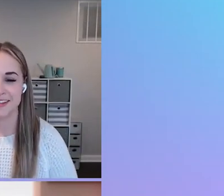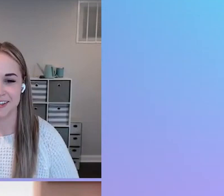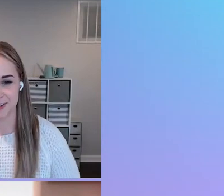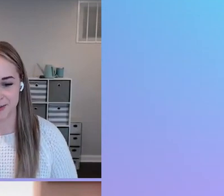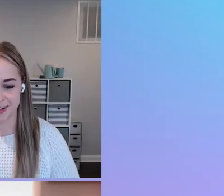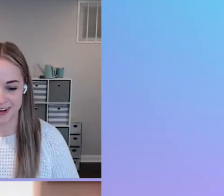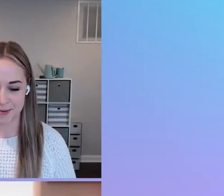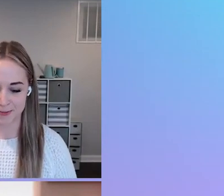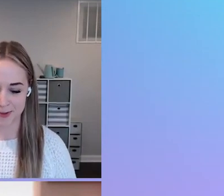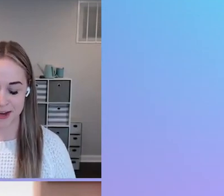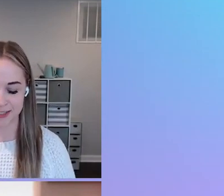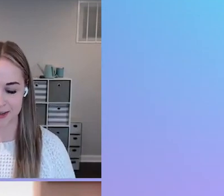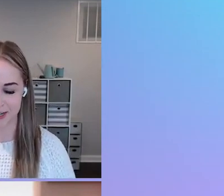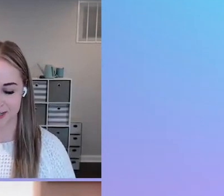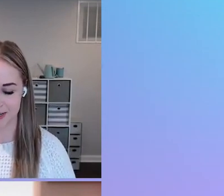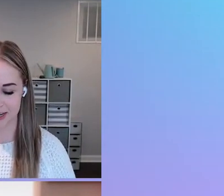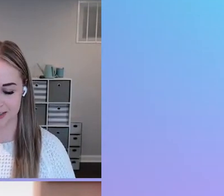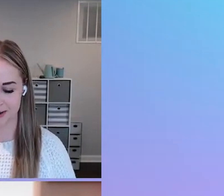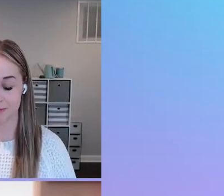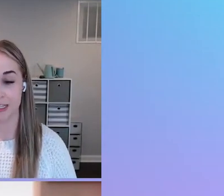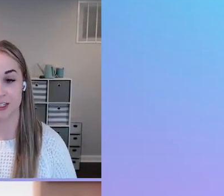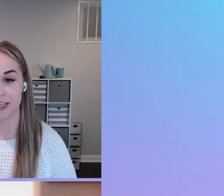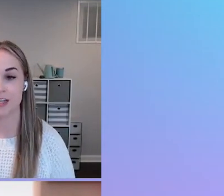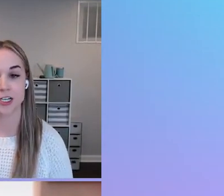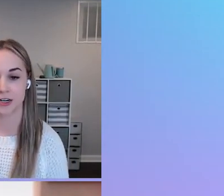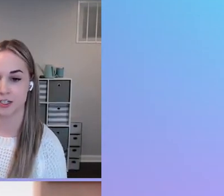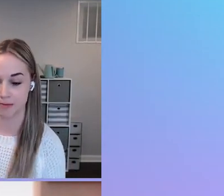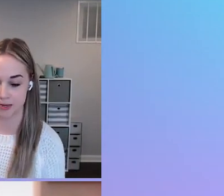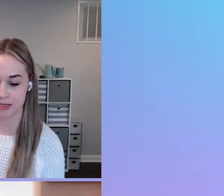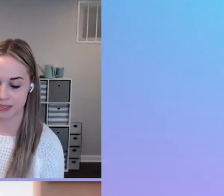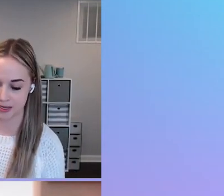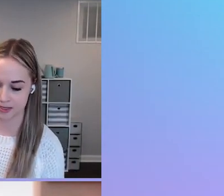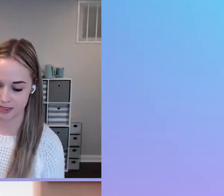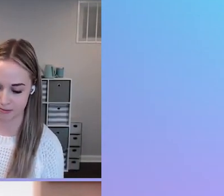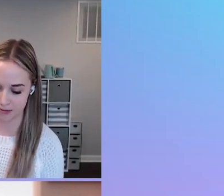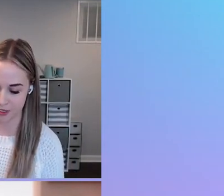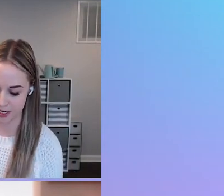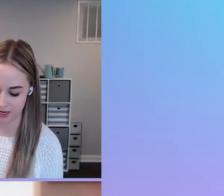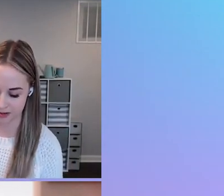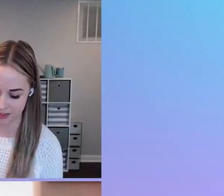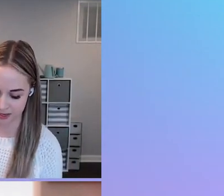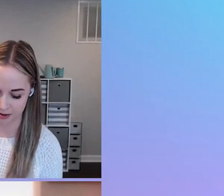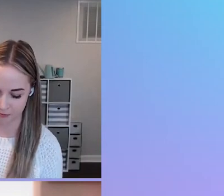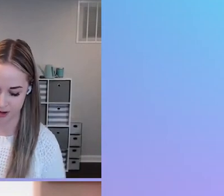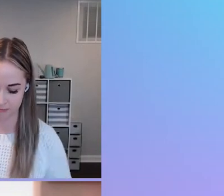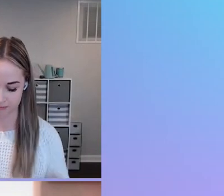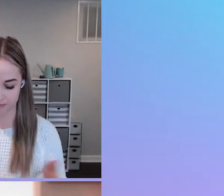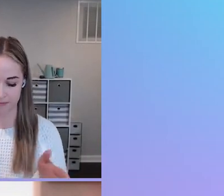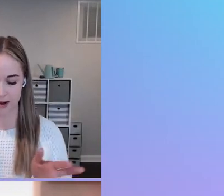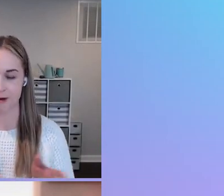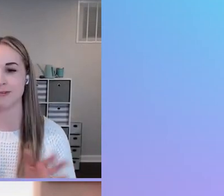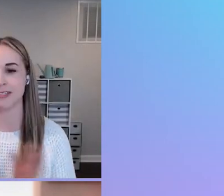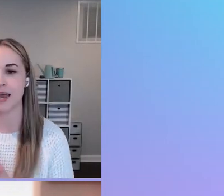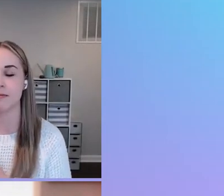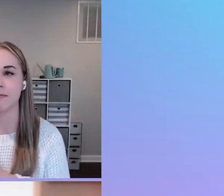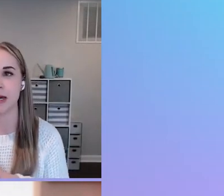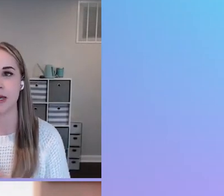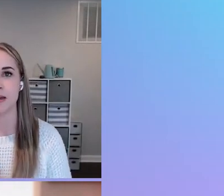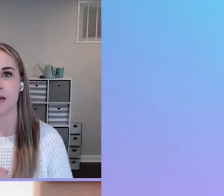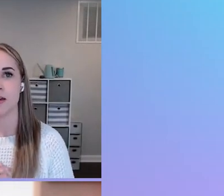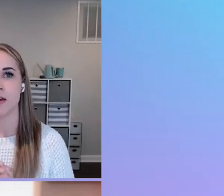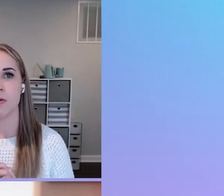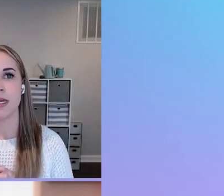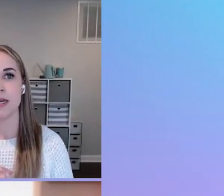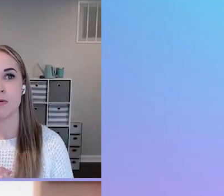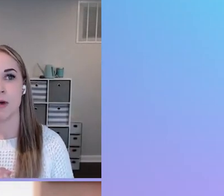Yeah, I can take this one. So as I mentioned, we had started with just engineering champions. And since I'm an engineer, that's kind of where my heart was at.